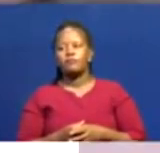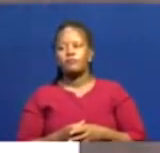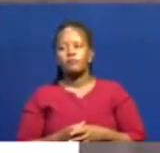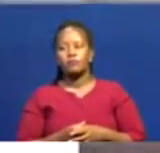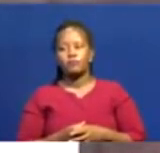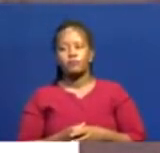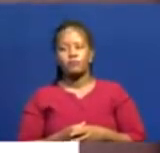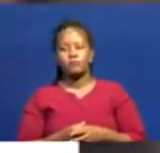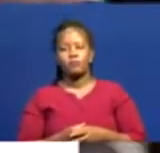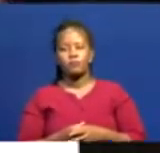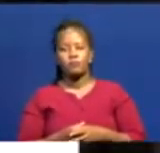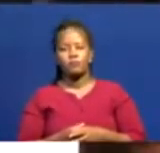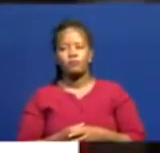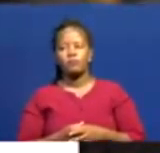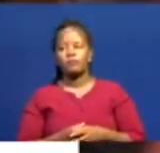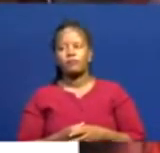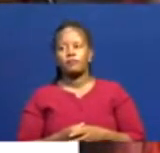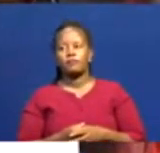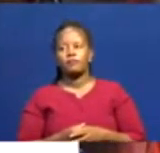Thank you.